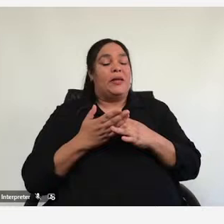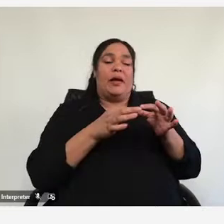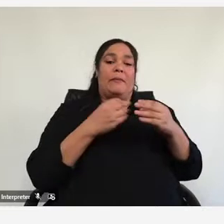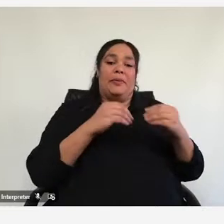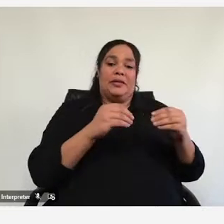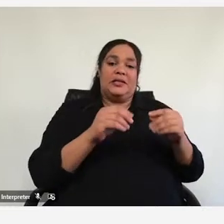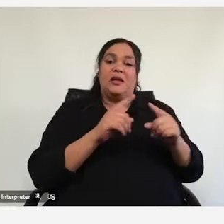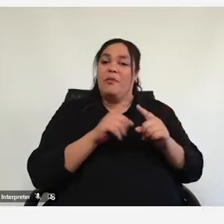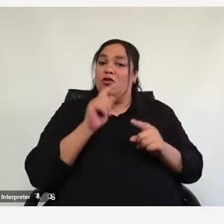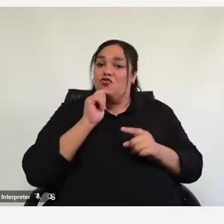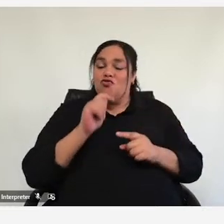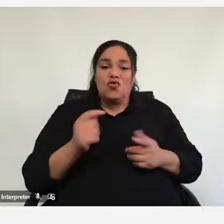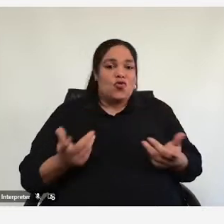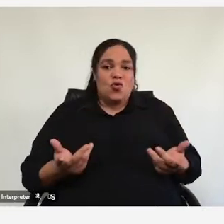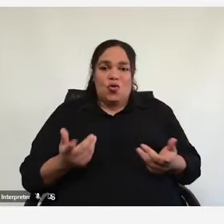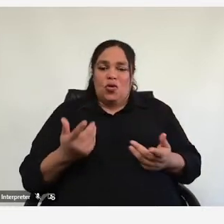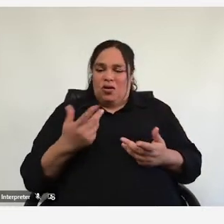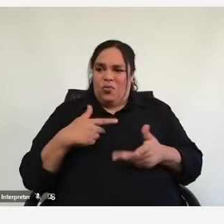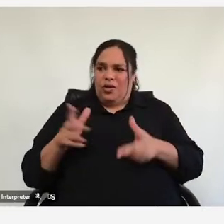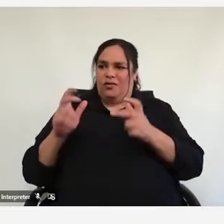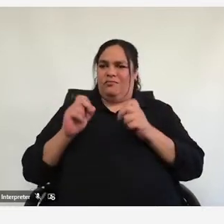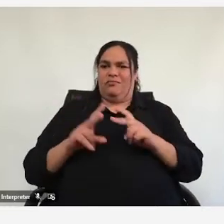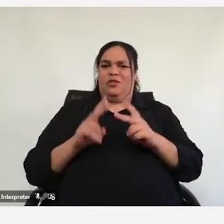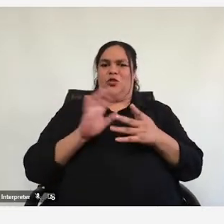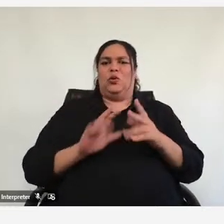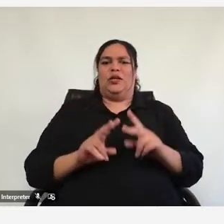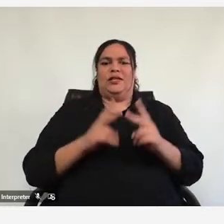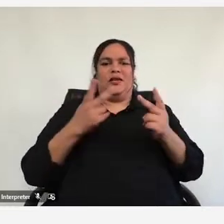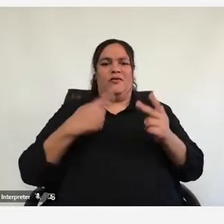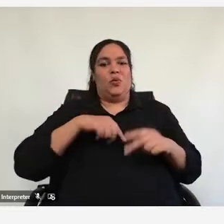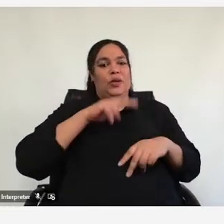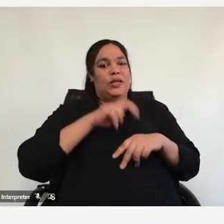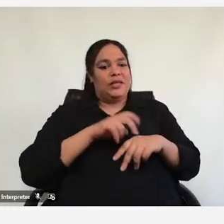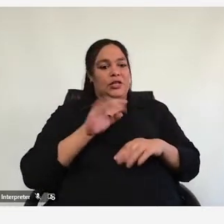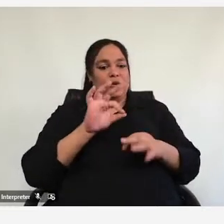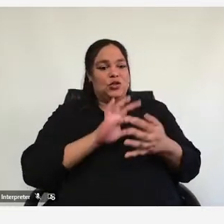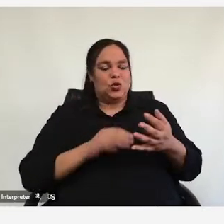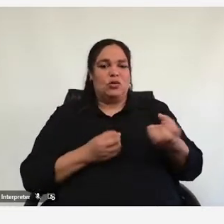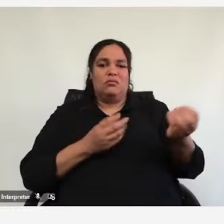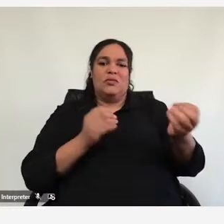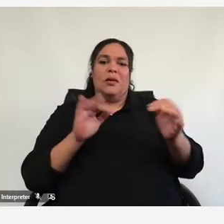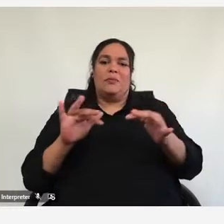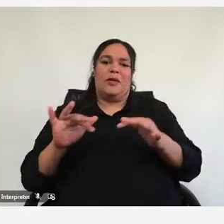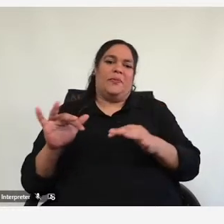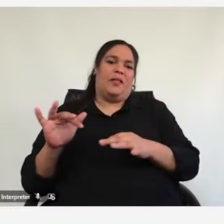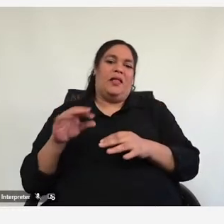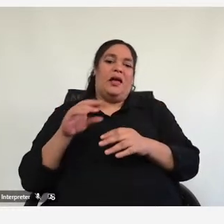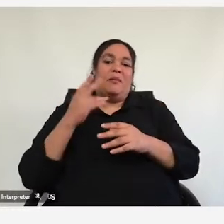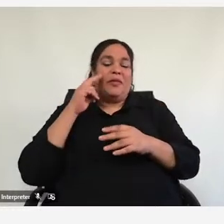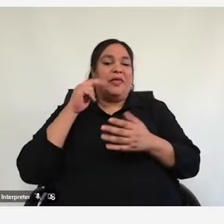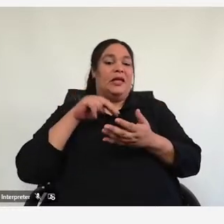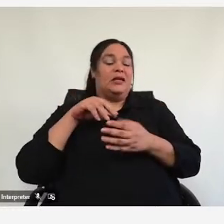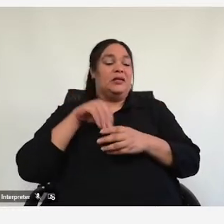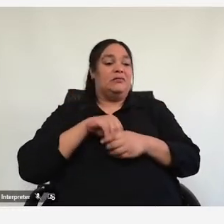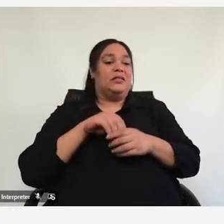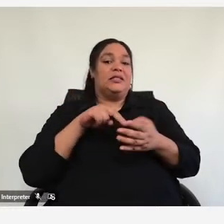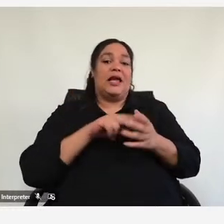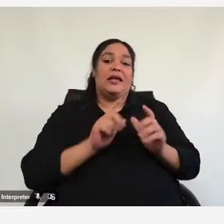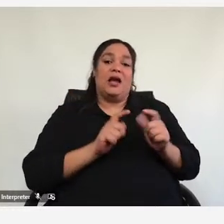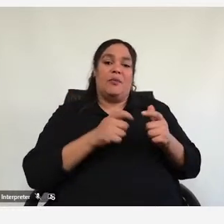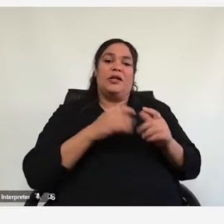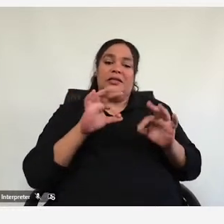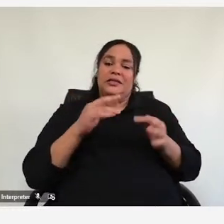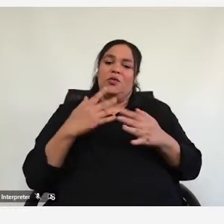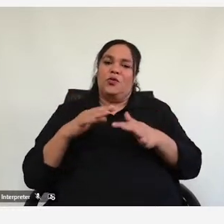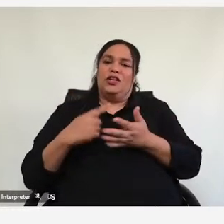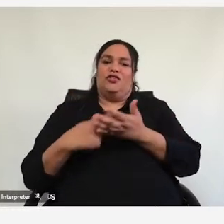yet the reality tells a different story. And we need to tell that story to the people. And I think in our standing committees, we've discussed it, and